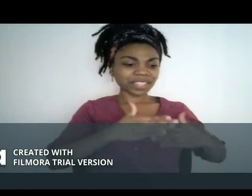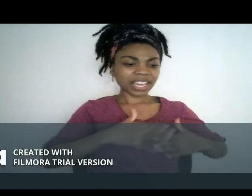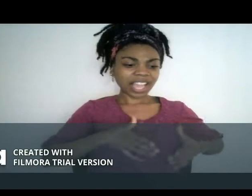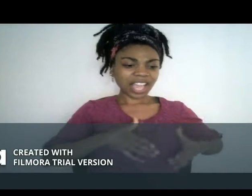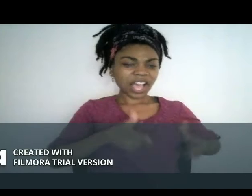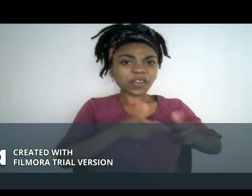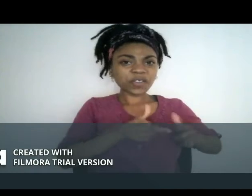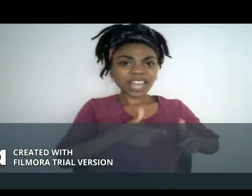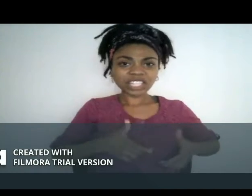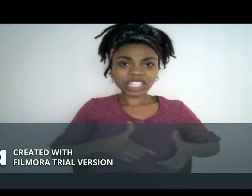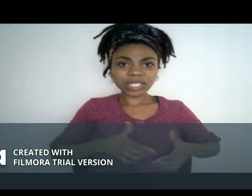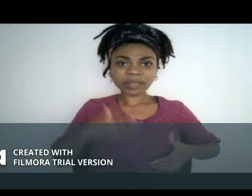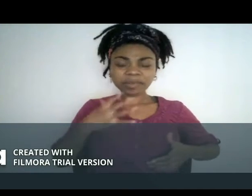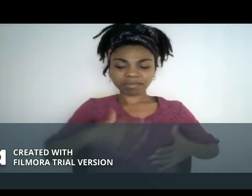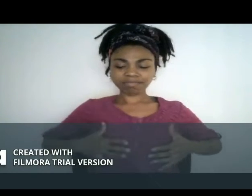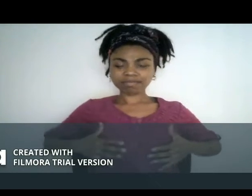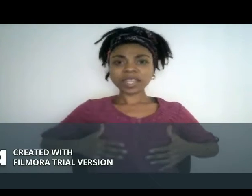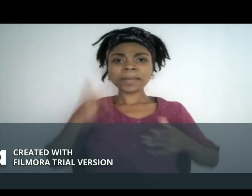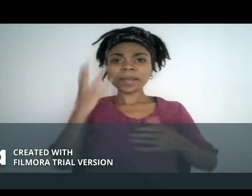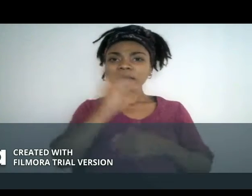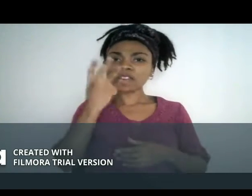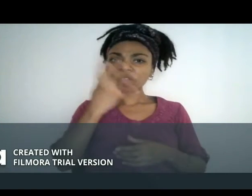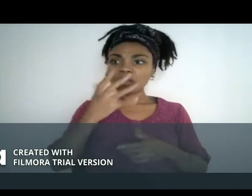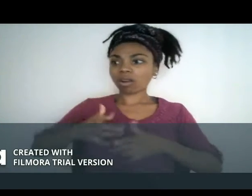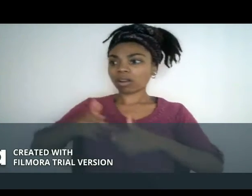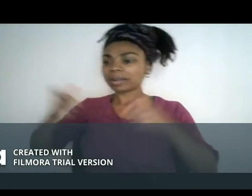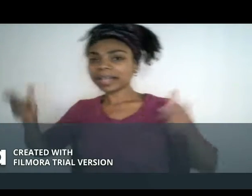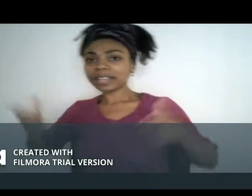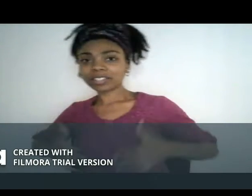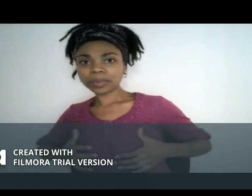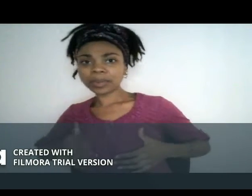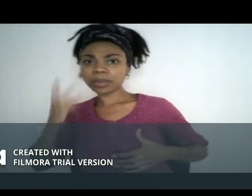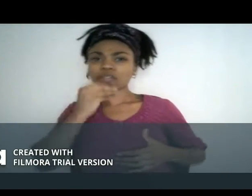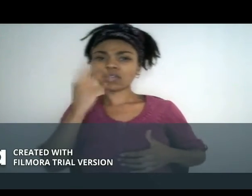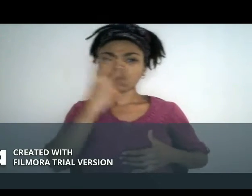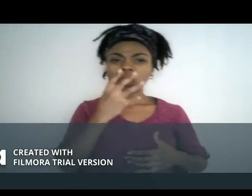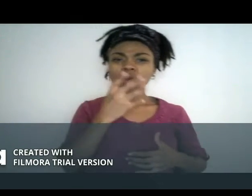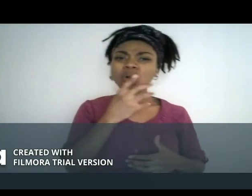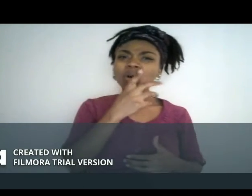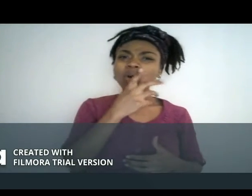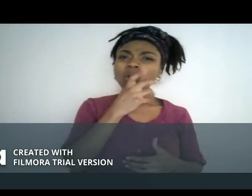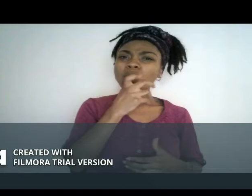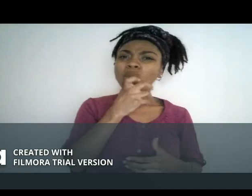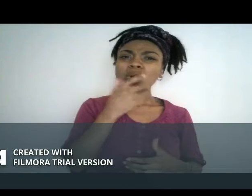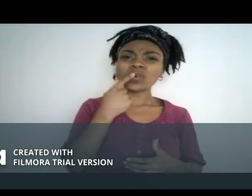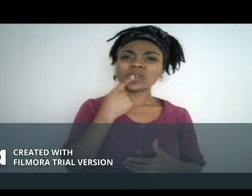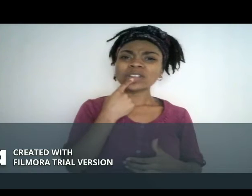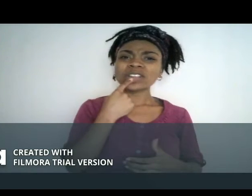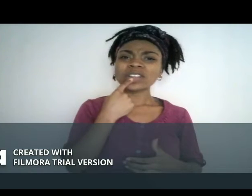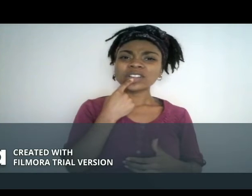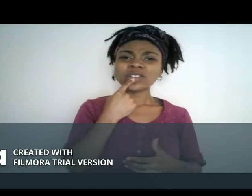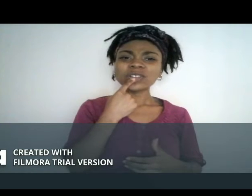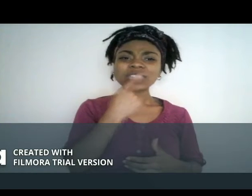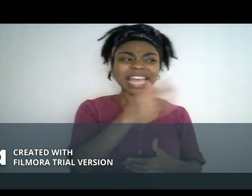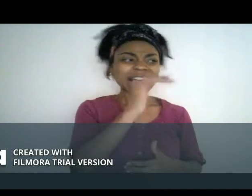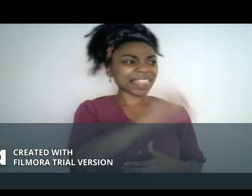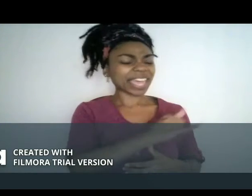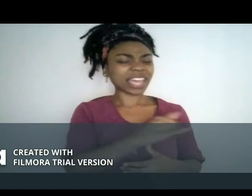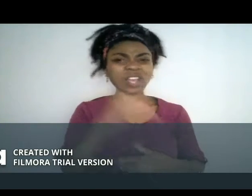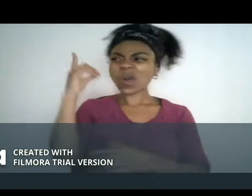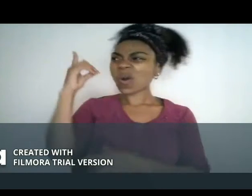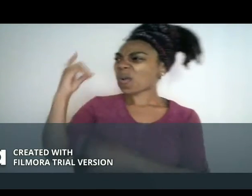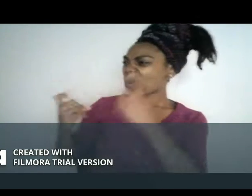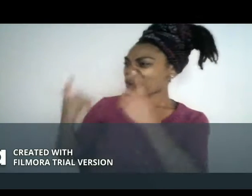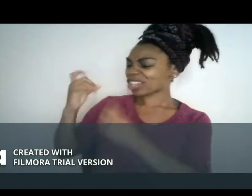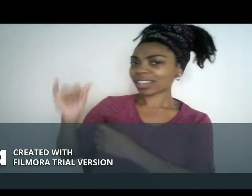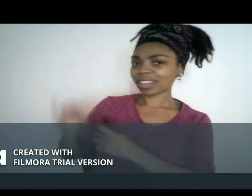be beautiful, or thin thighs be beautiful? Or why? Who said? Question that. Because when you start